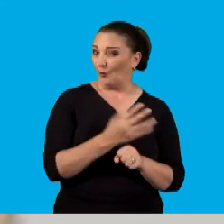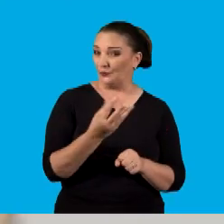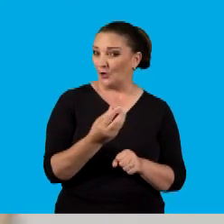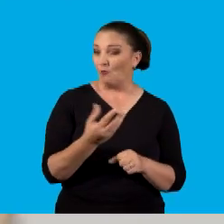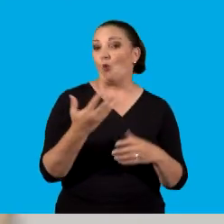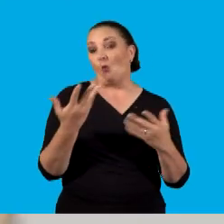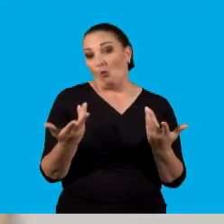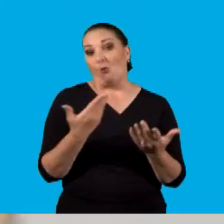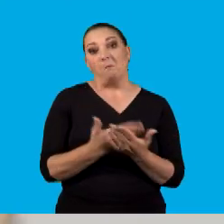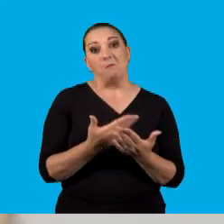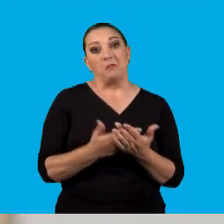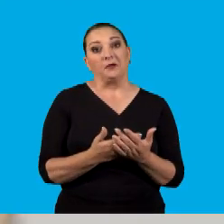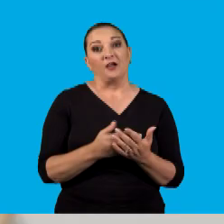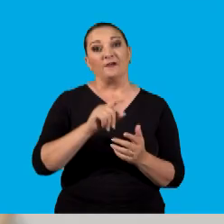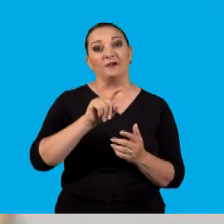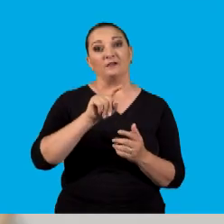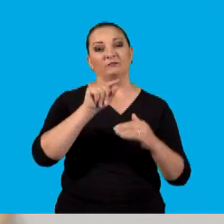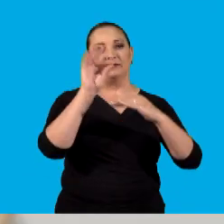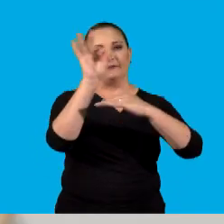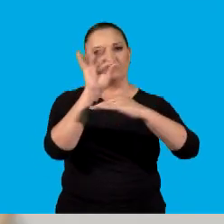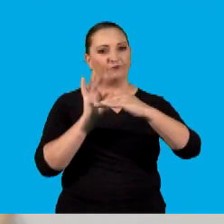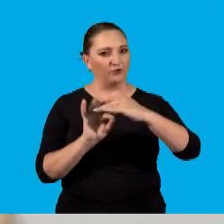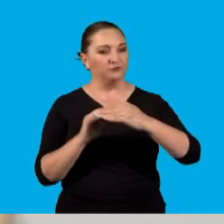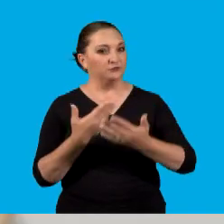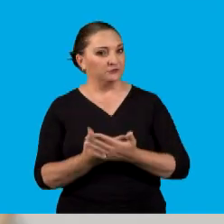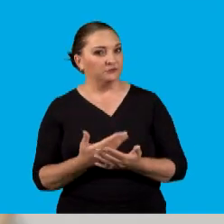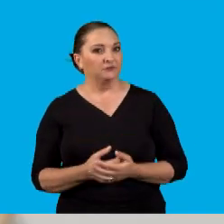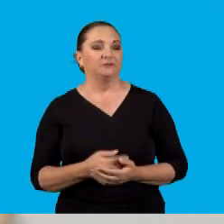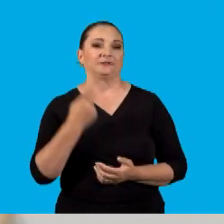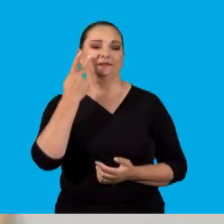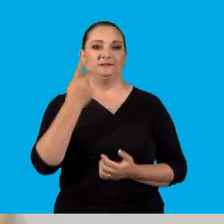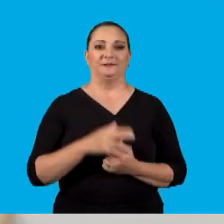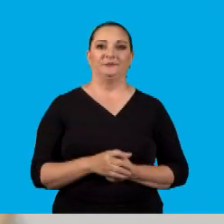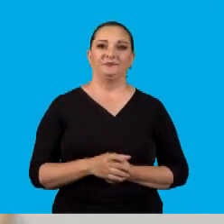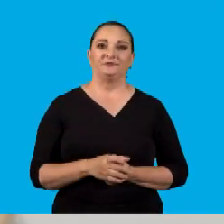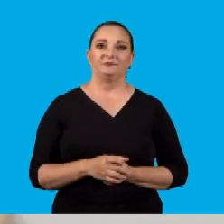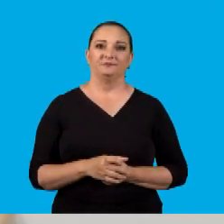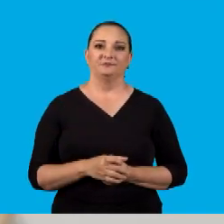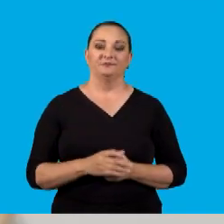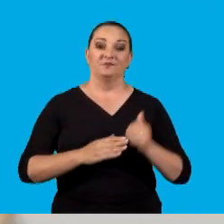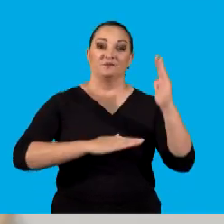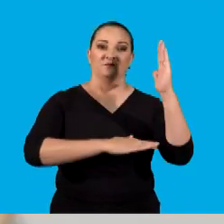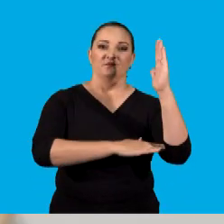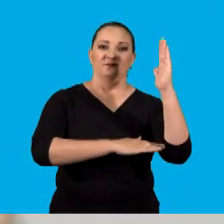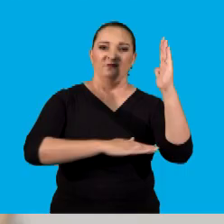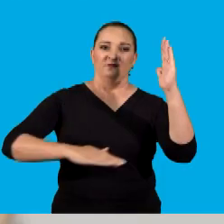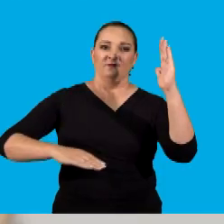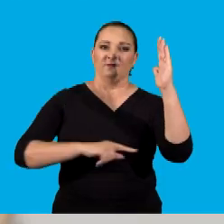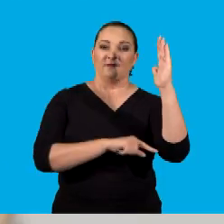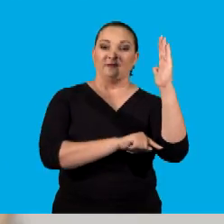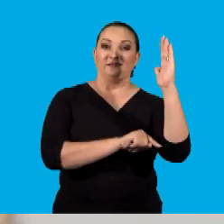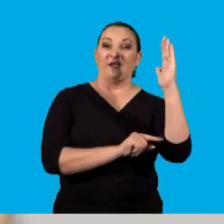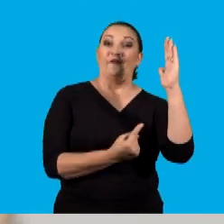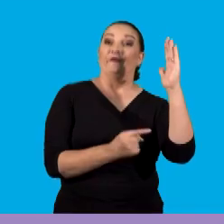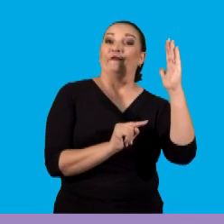to be counted in whole numbers, or can there be fractions? Now, let's look at our days. We can see that on the first